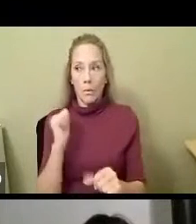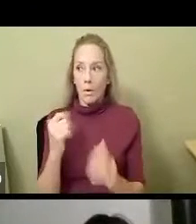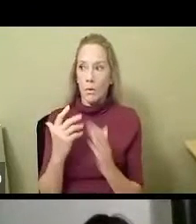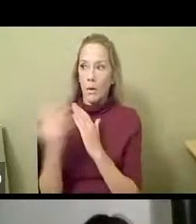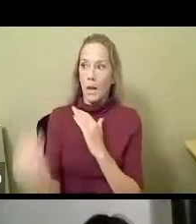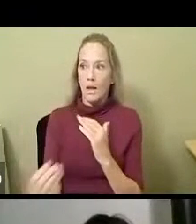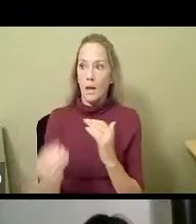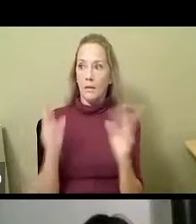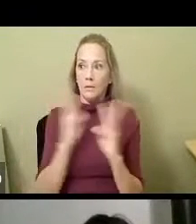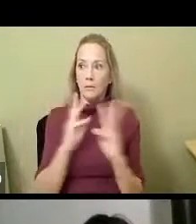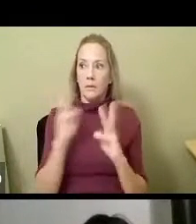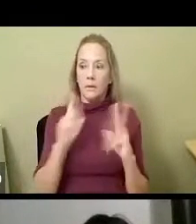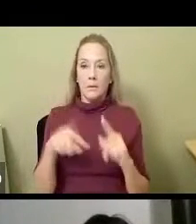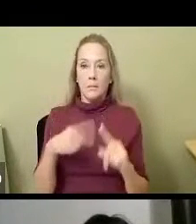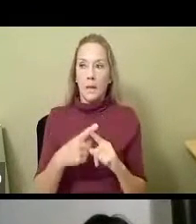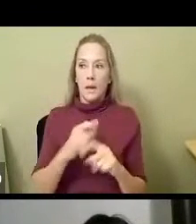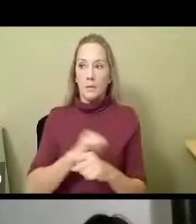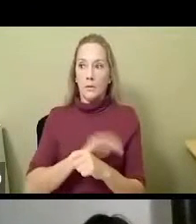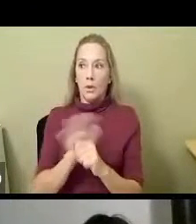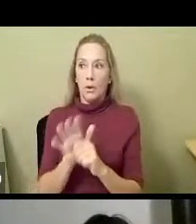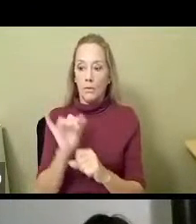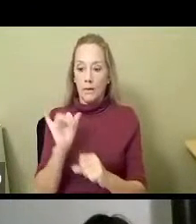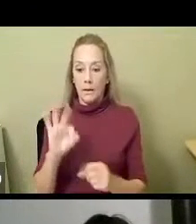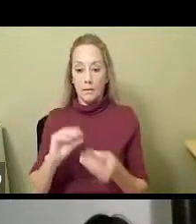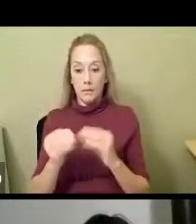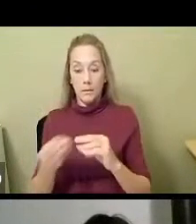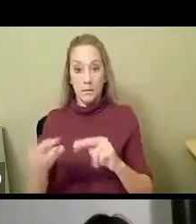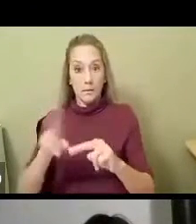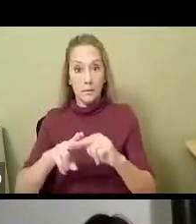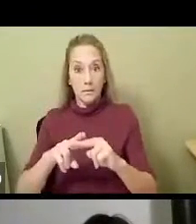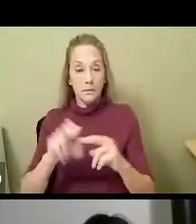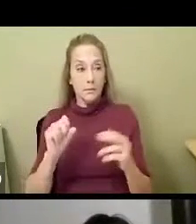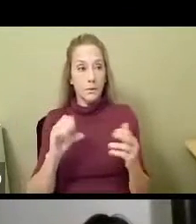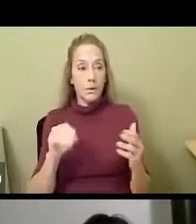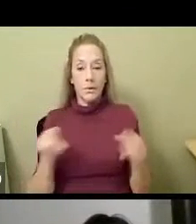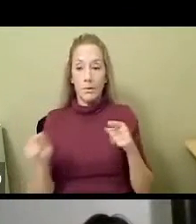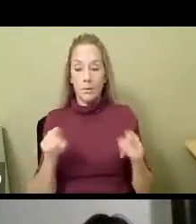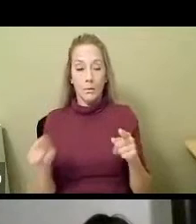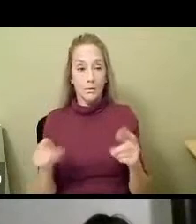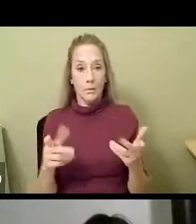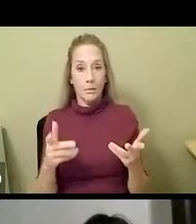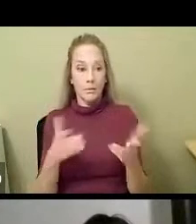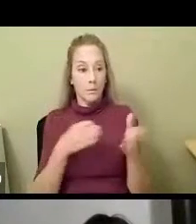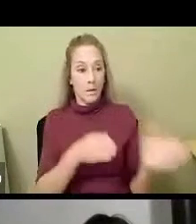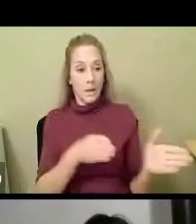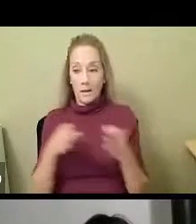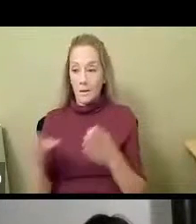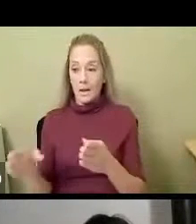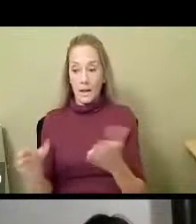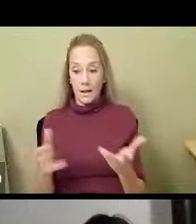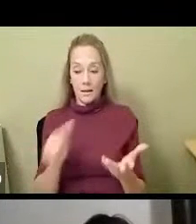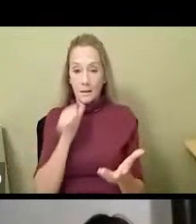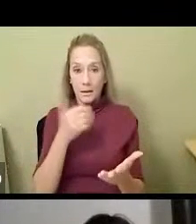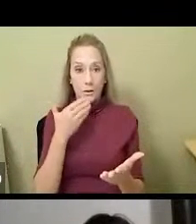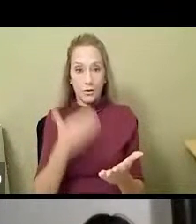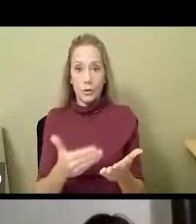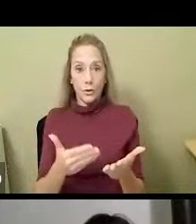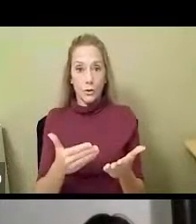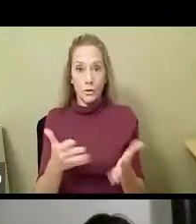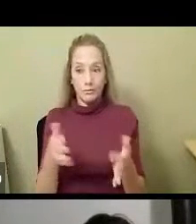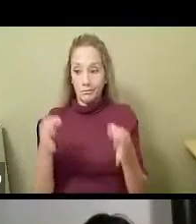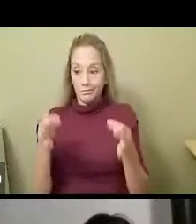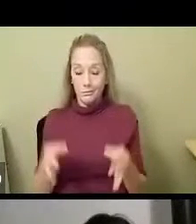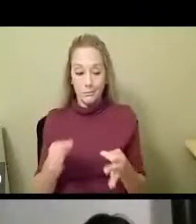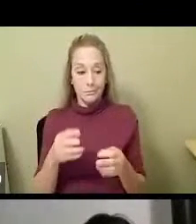getting COVID as numbers go up. So neither way is a good solution. Both ways have impacts on the